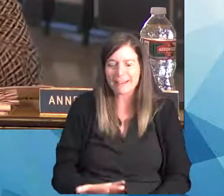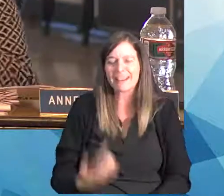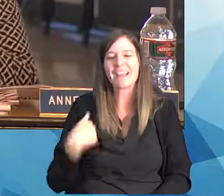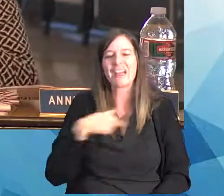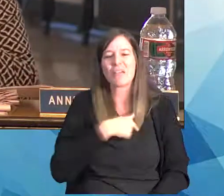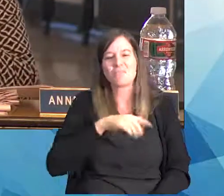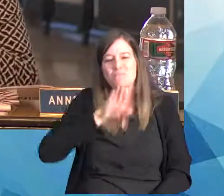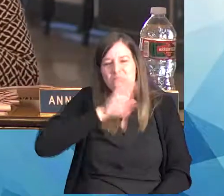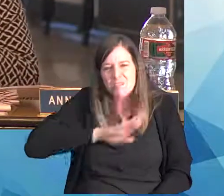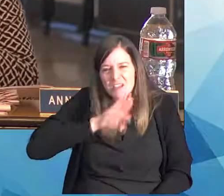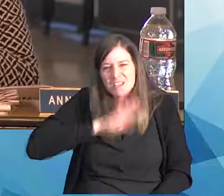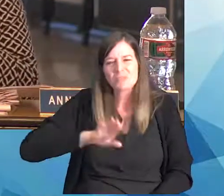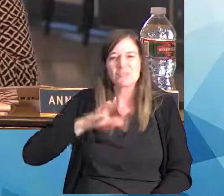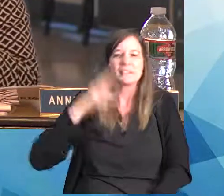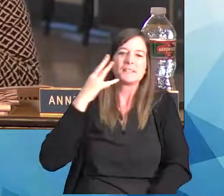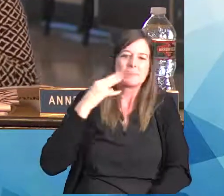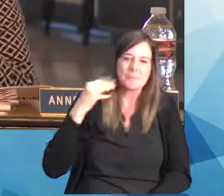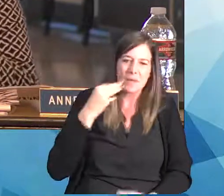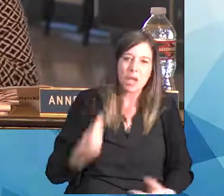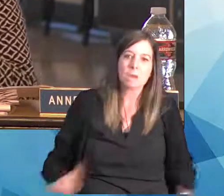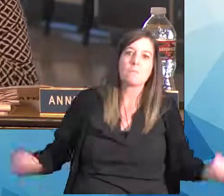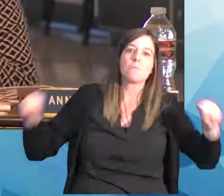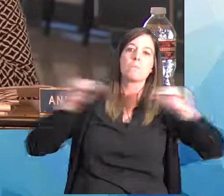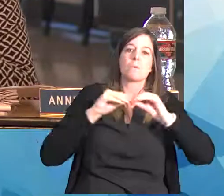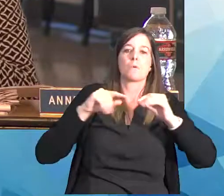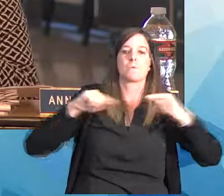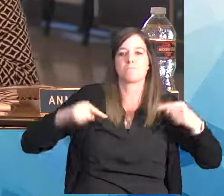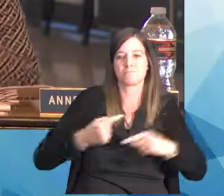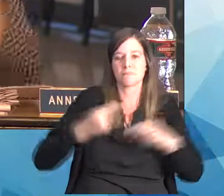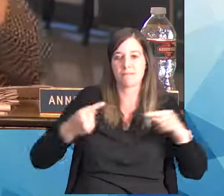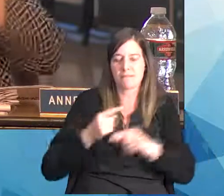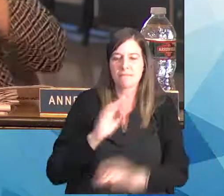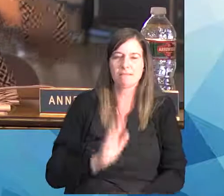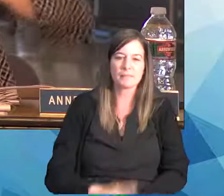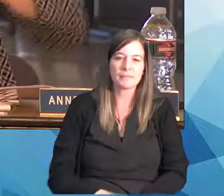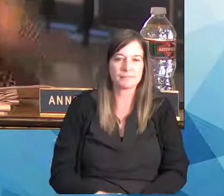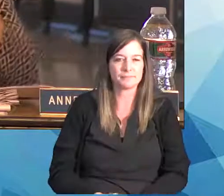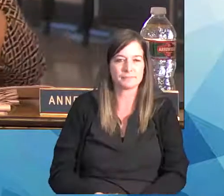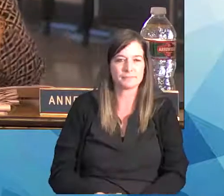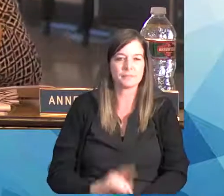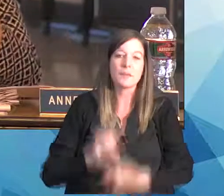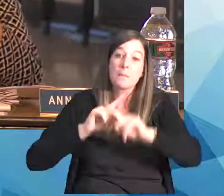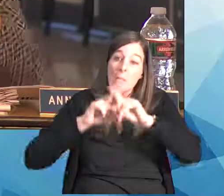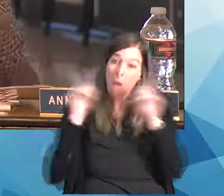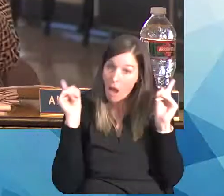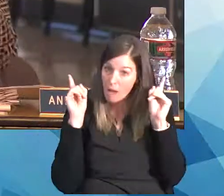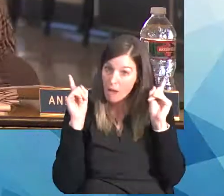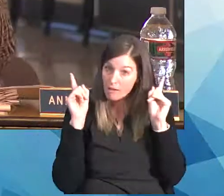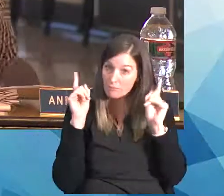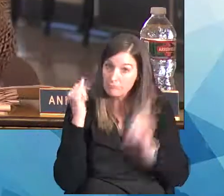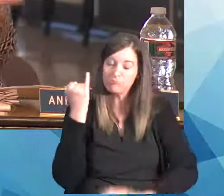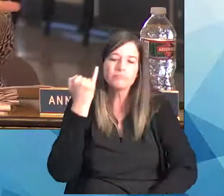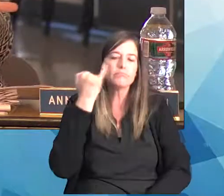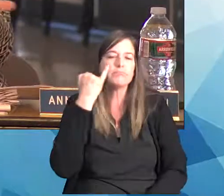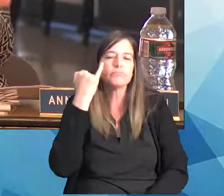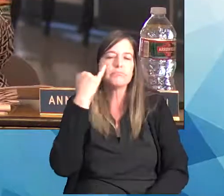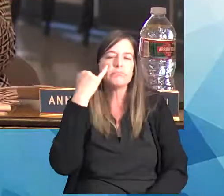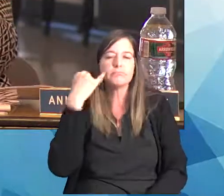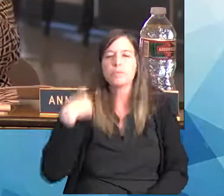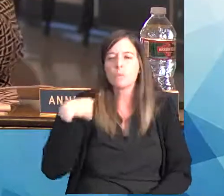pain. But if we, as people, can face